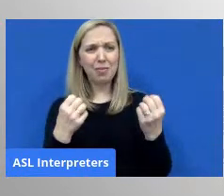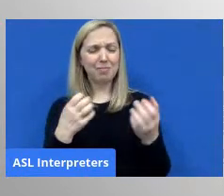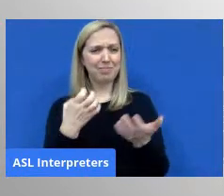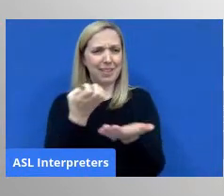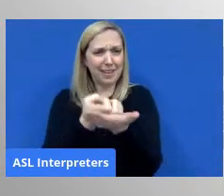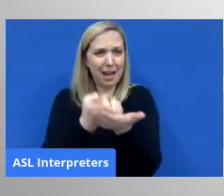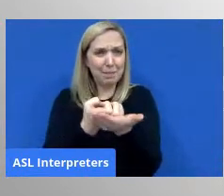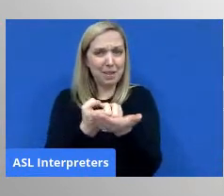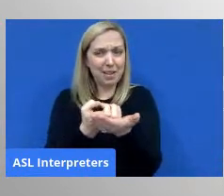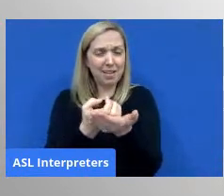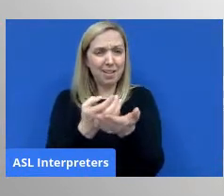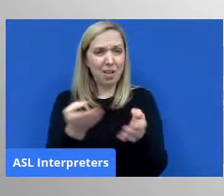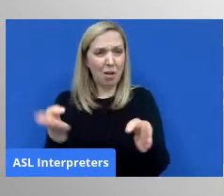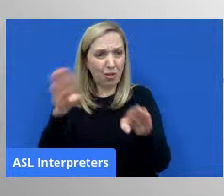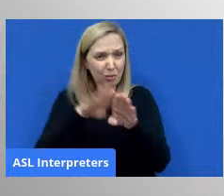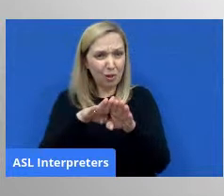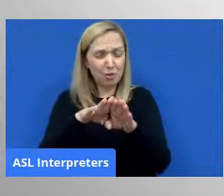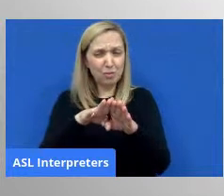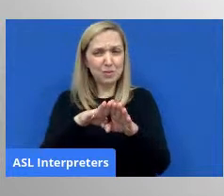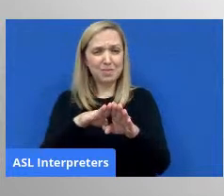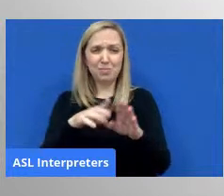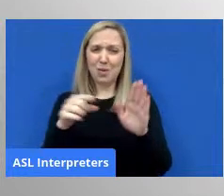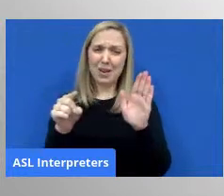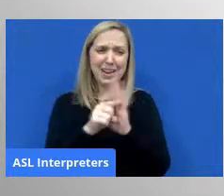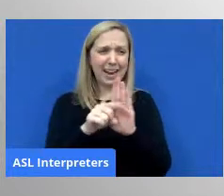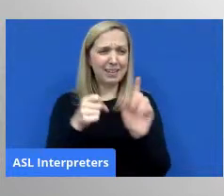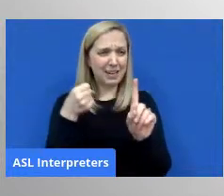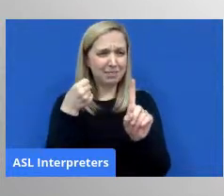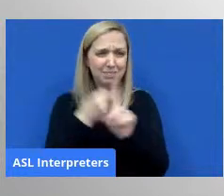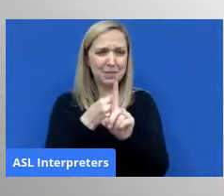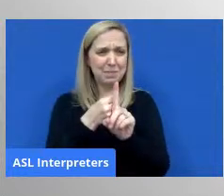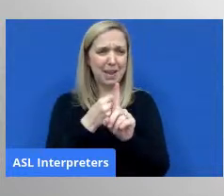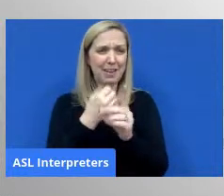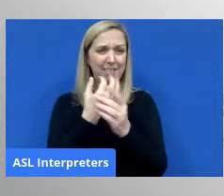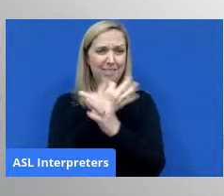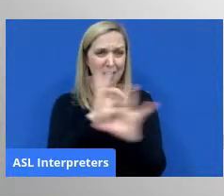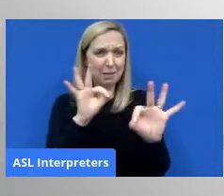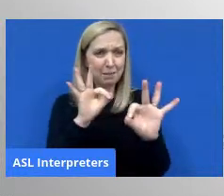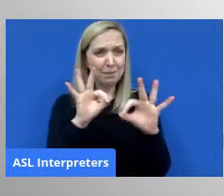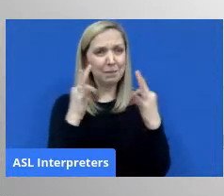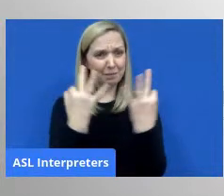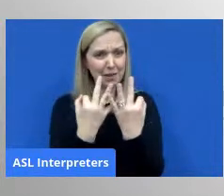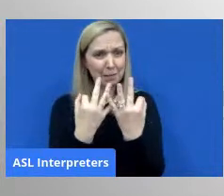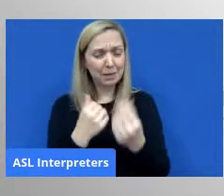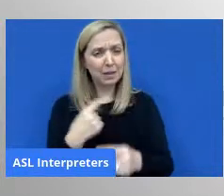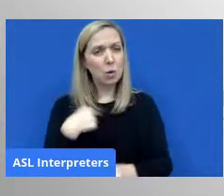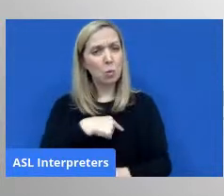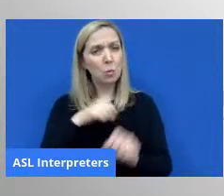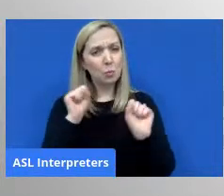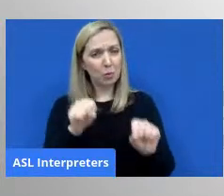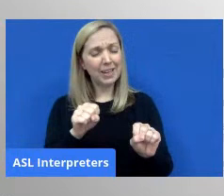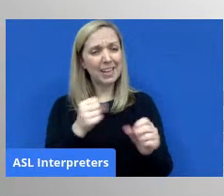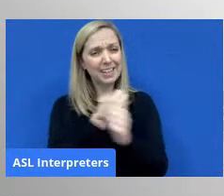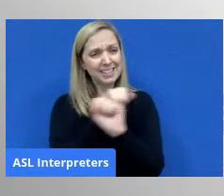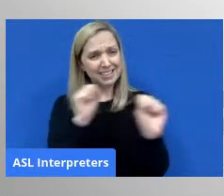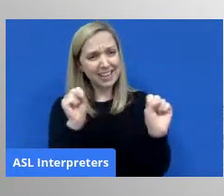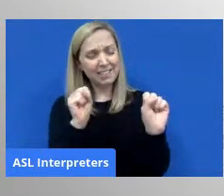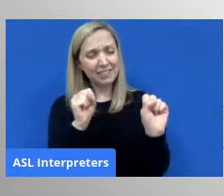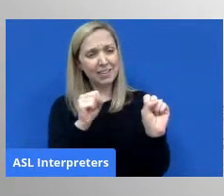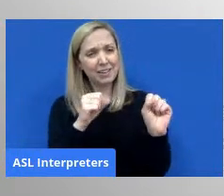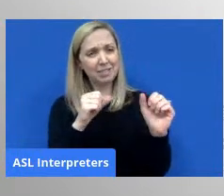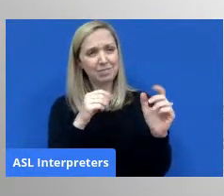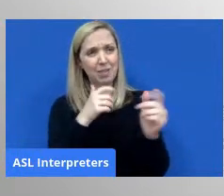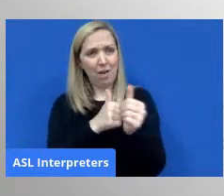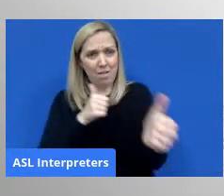significant impact on children and families that can be safely avoided. Tulane health researchers found that school openings didn't add